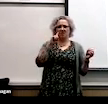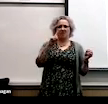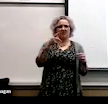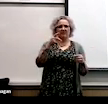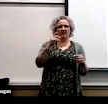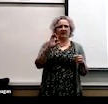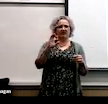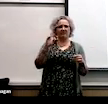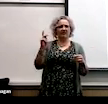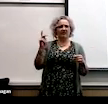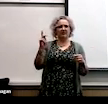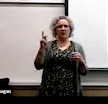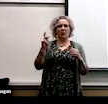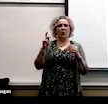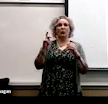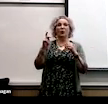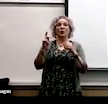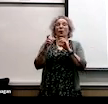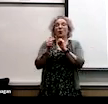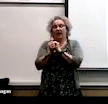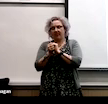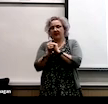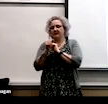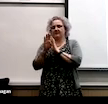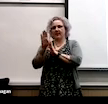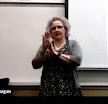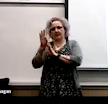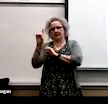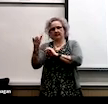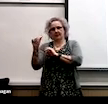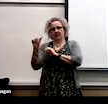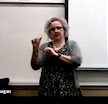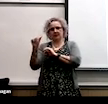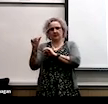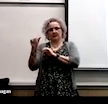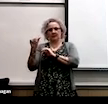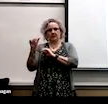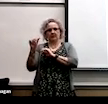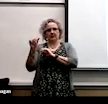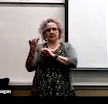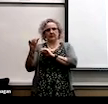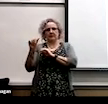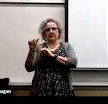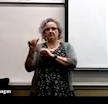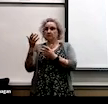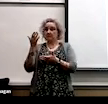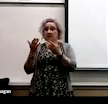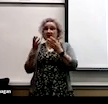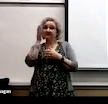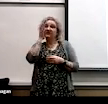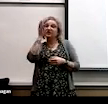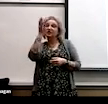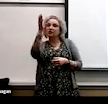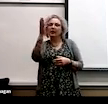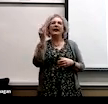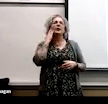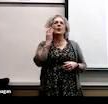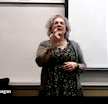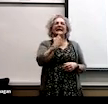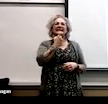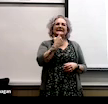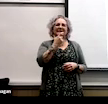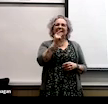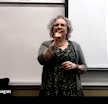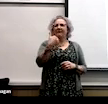an individual with developmental disability. Although I hope that maybe there could be one day. I know in Kingston, there is there's a +1